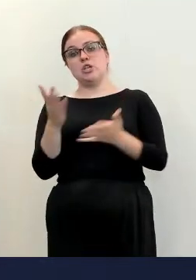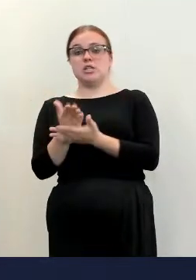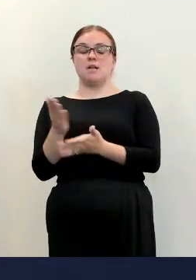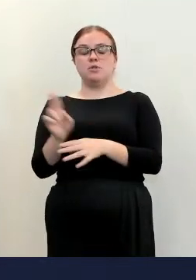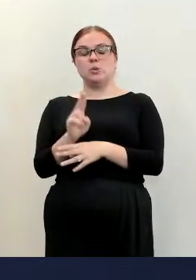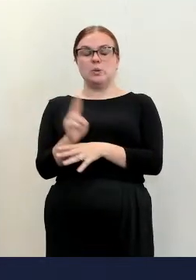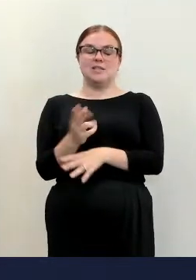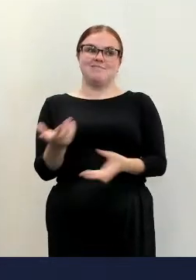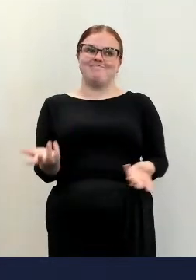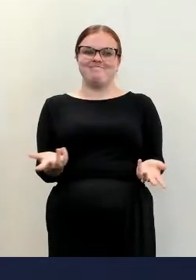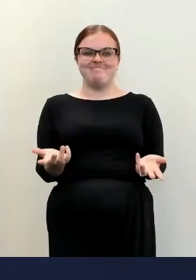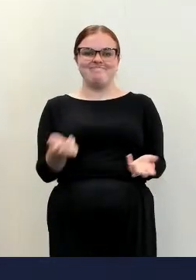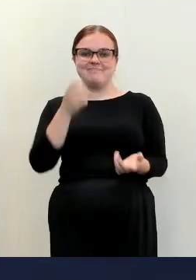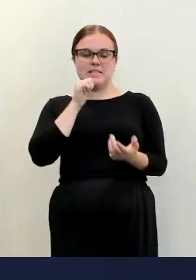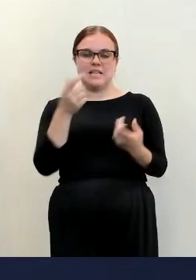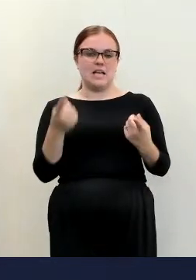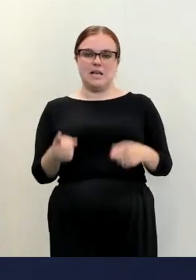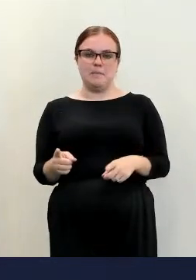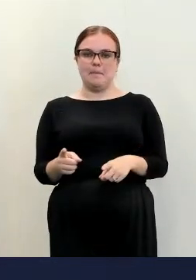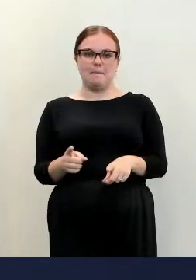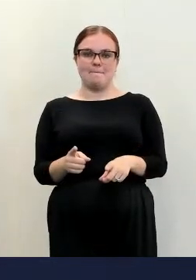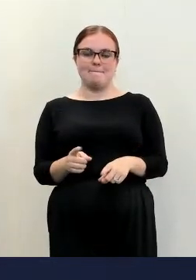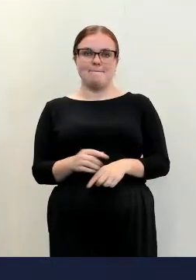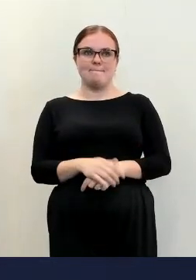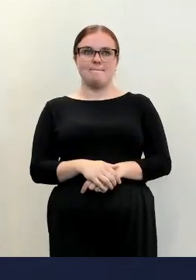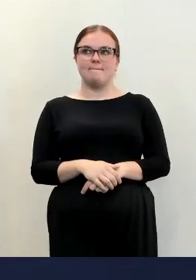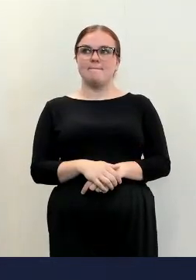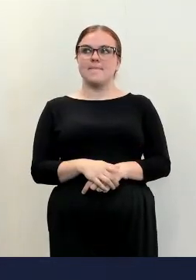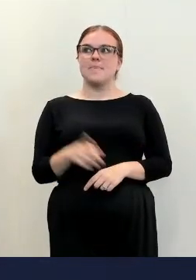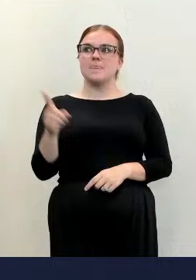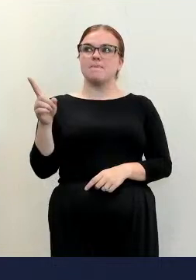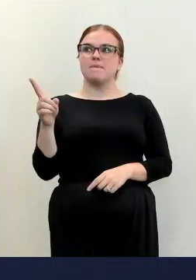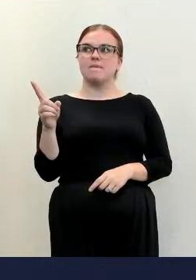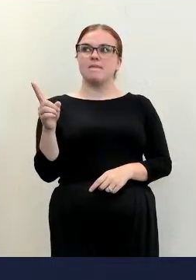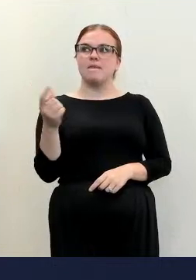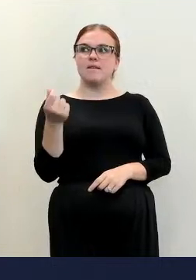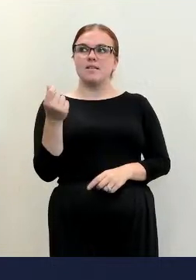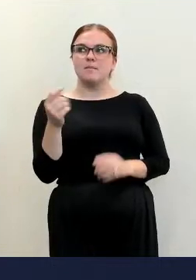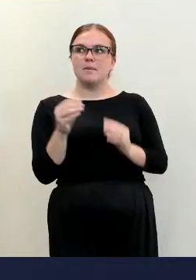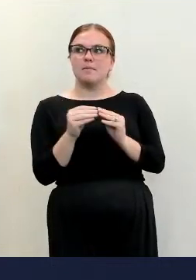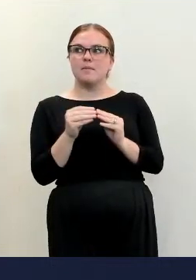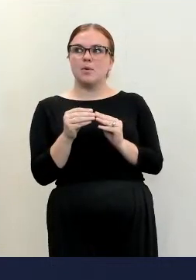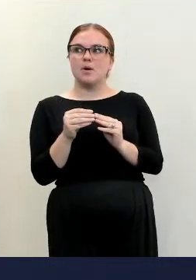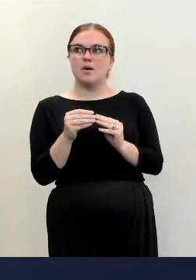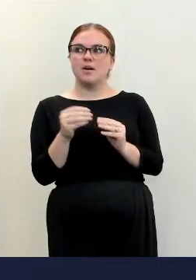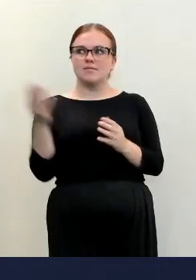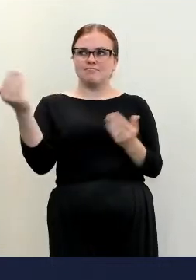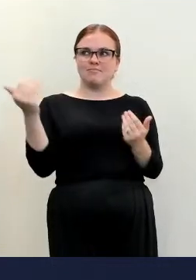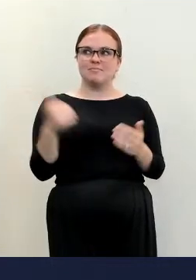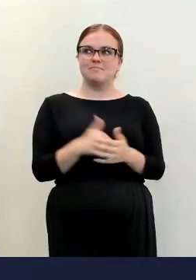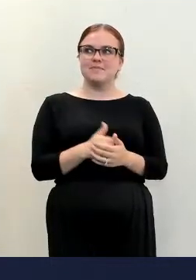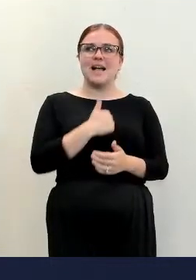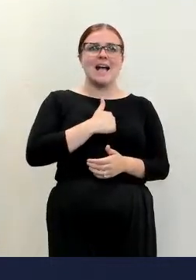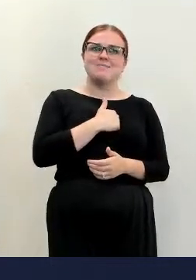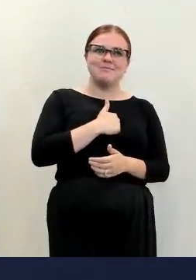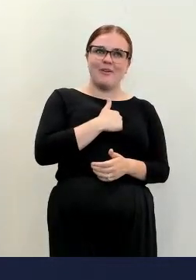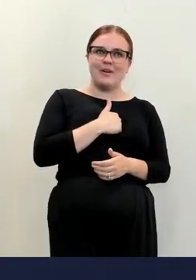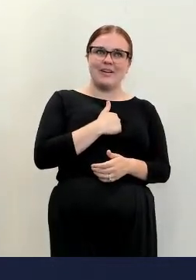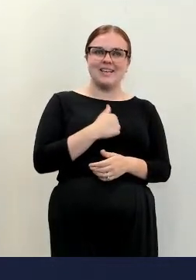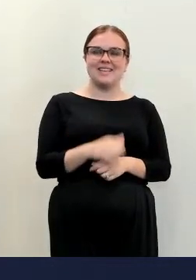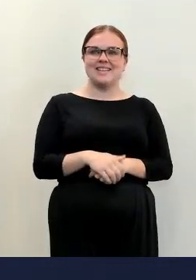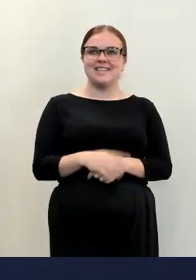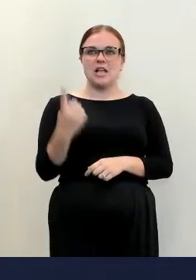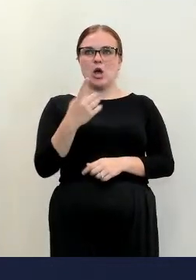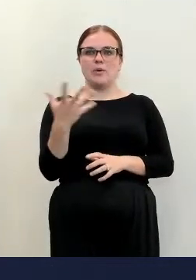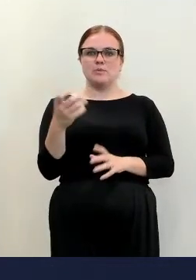but it's not the case. Can I give it just a little bit of detail? Sure. Thanks. Of course. Sorry, I always have to